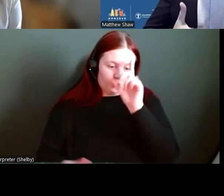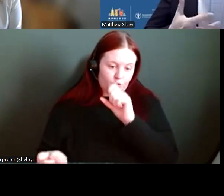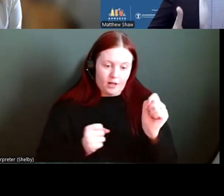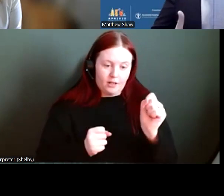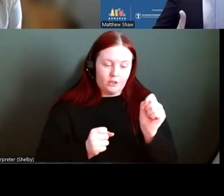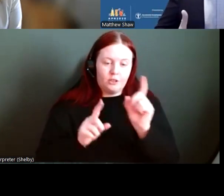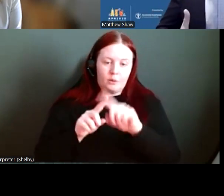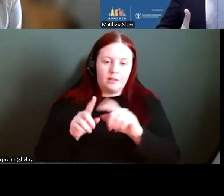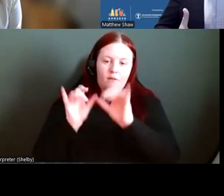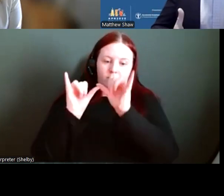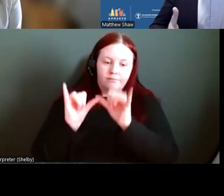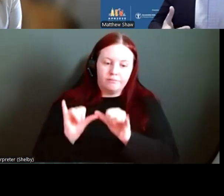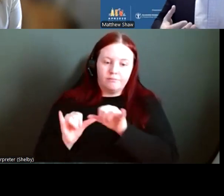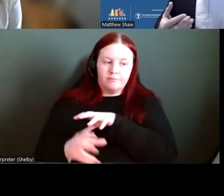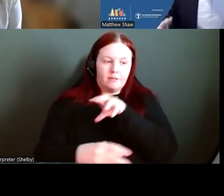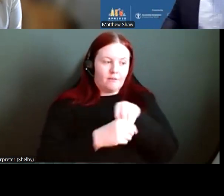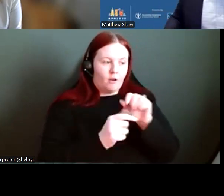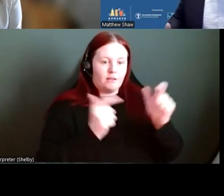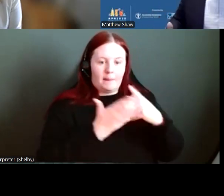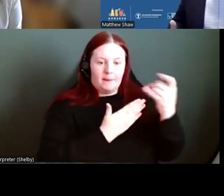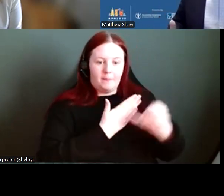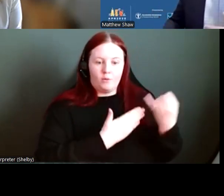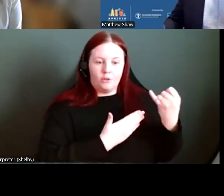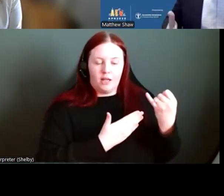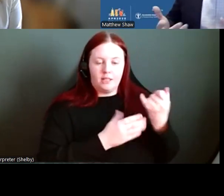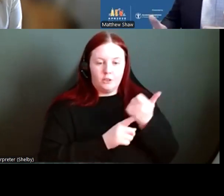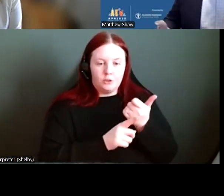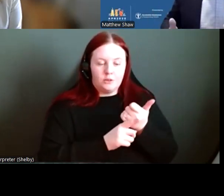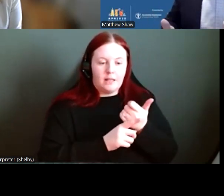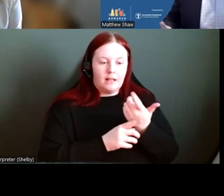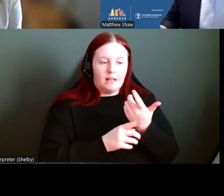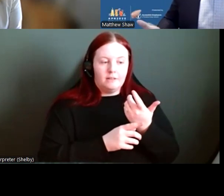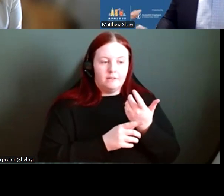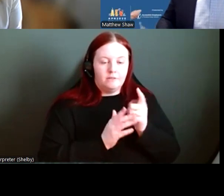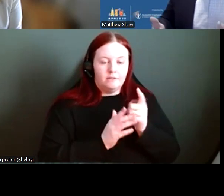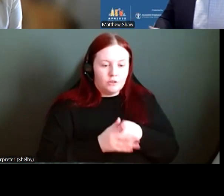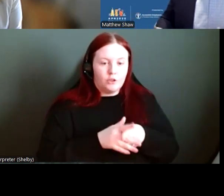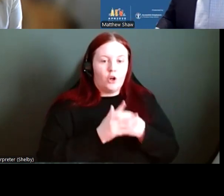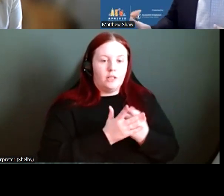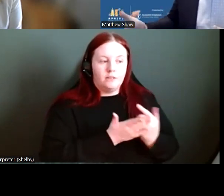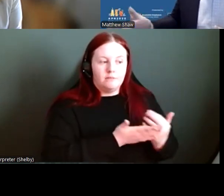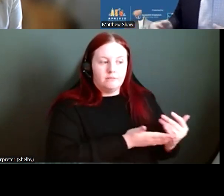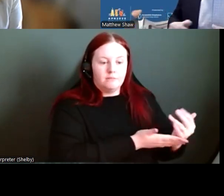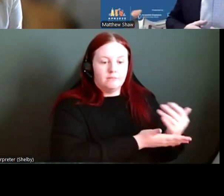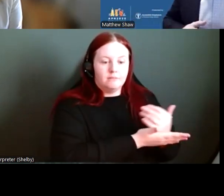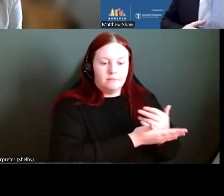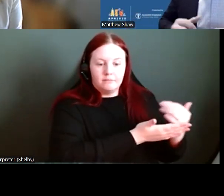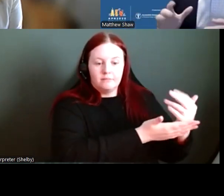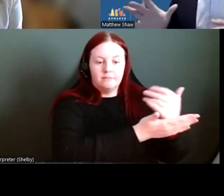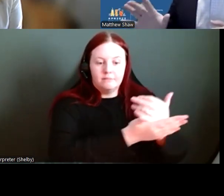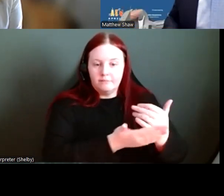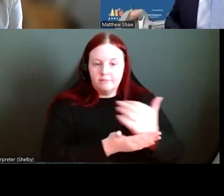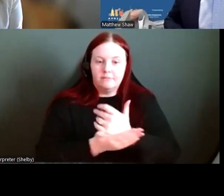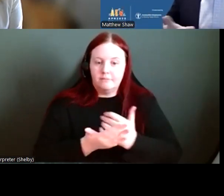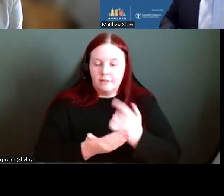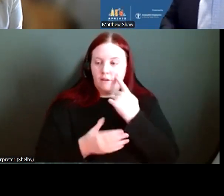metrics into a project. You've started quietly collecting and implementing a low stress feedback mechanism